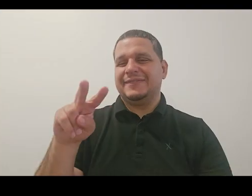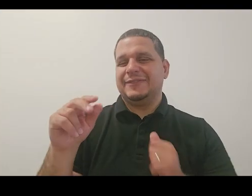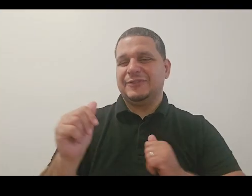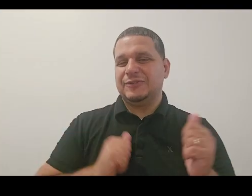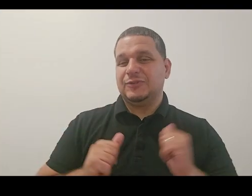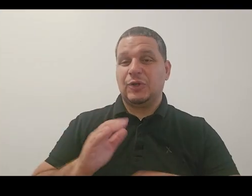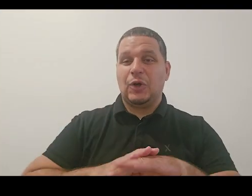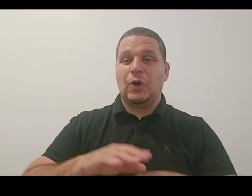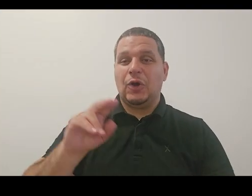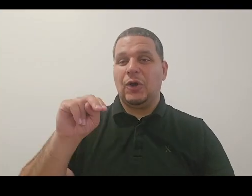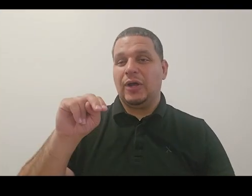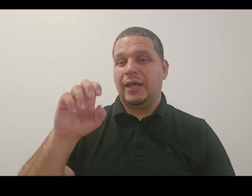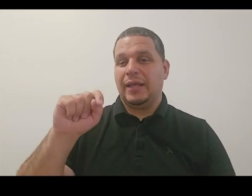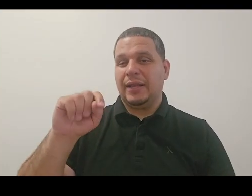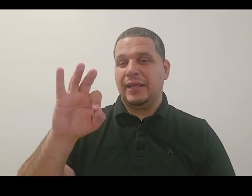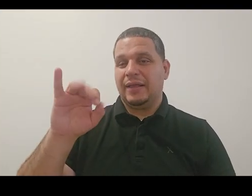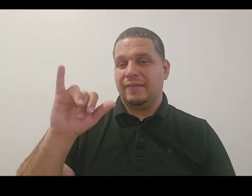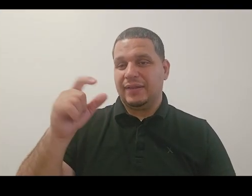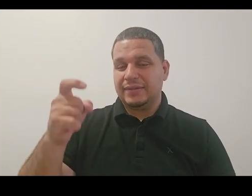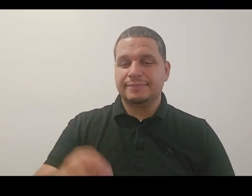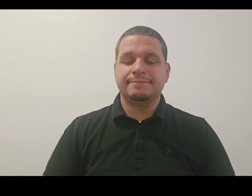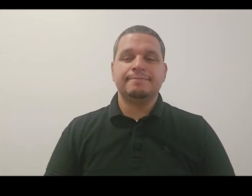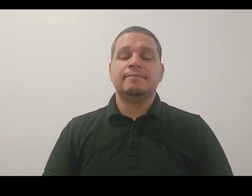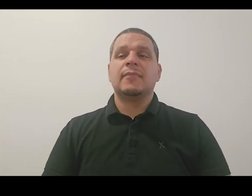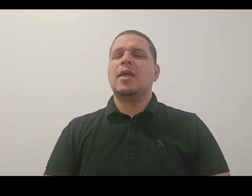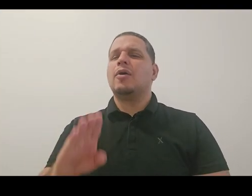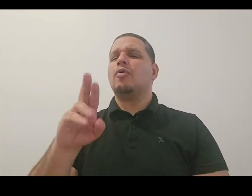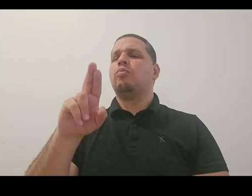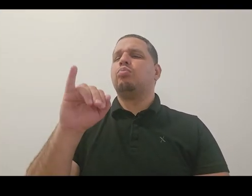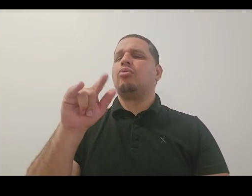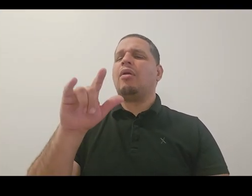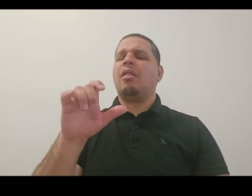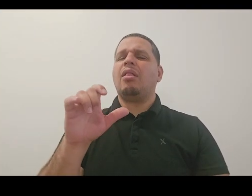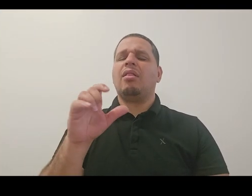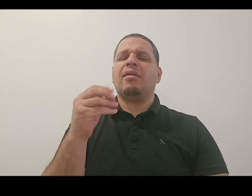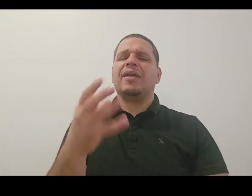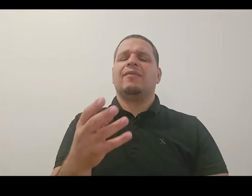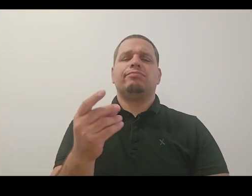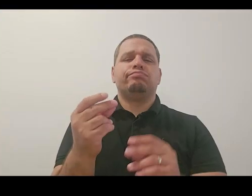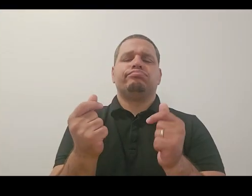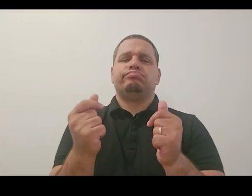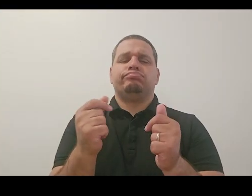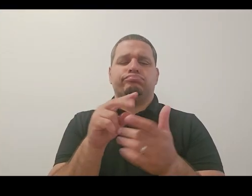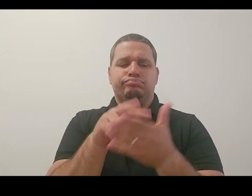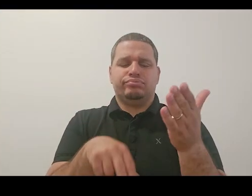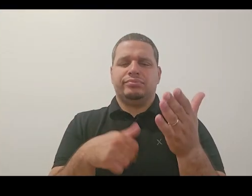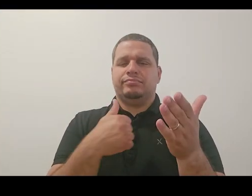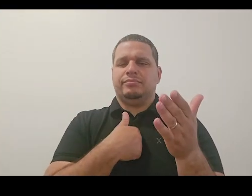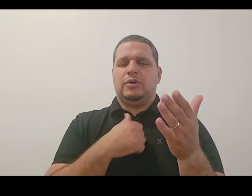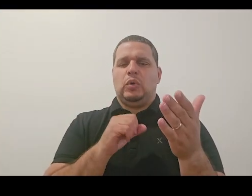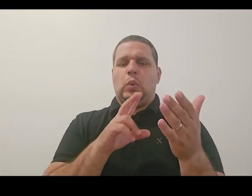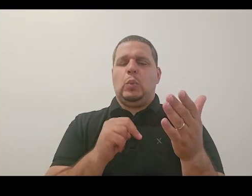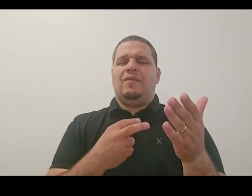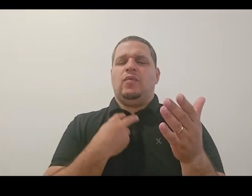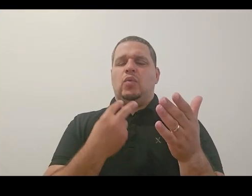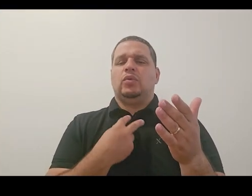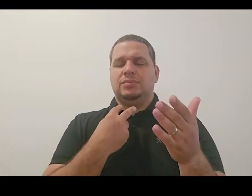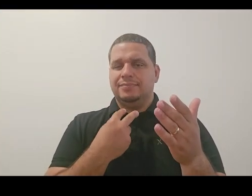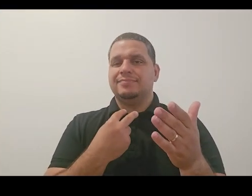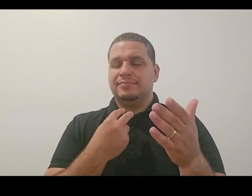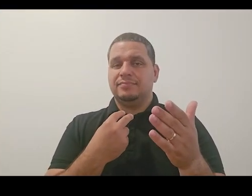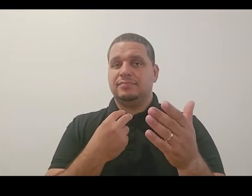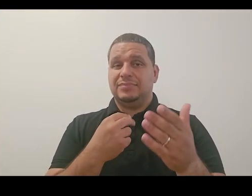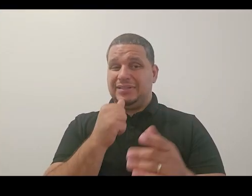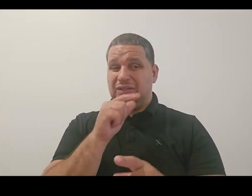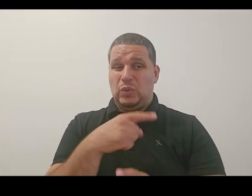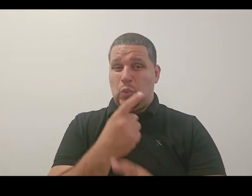telenovelas on Netflix. Braille gives you this precision and immediacy and the ability to read in your own voice. And I won't say that